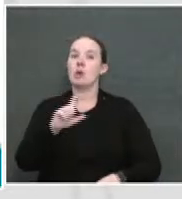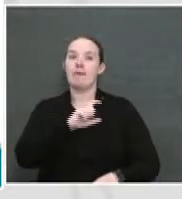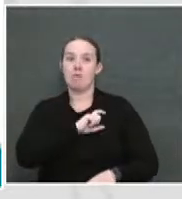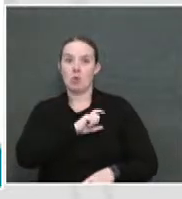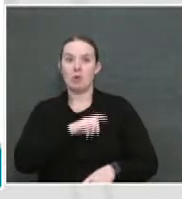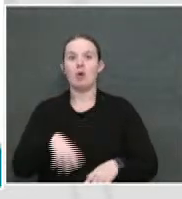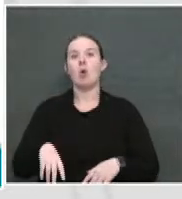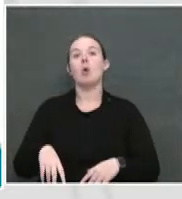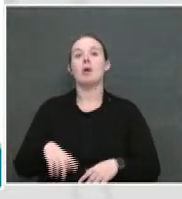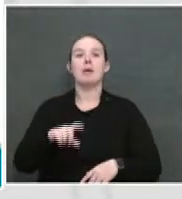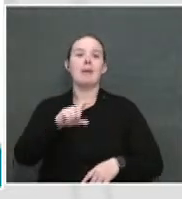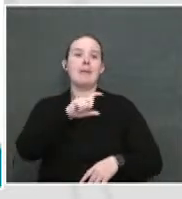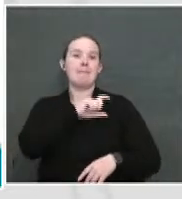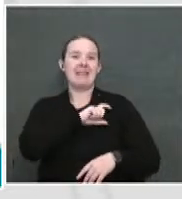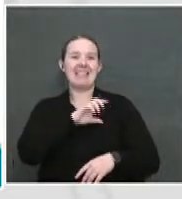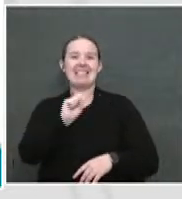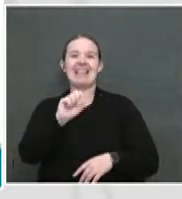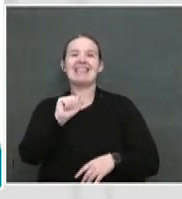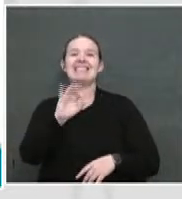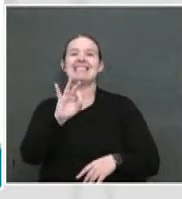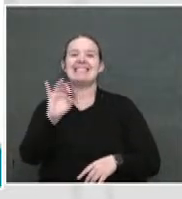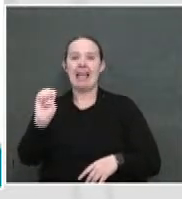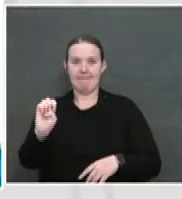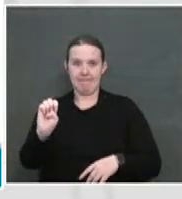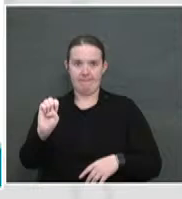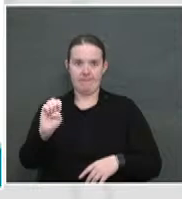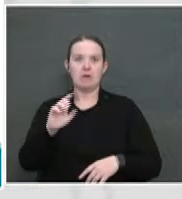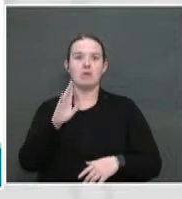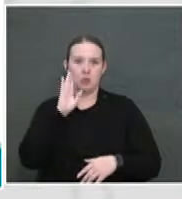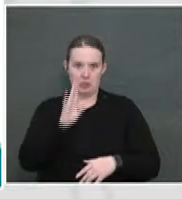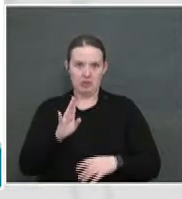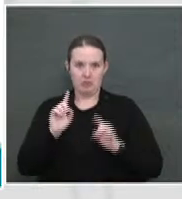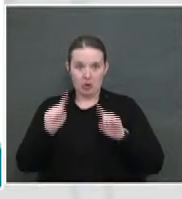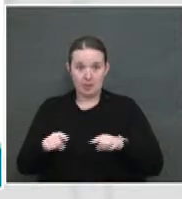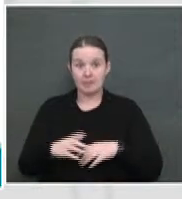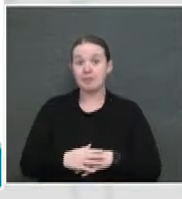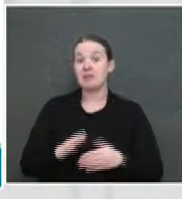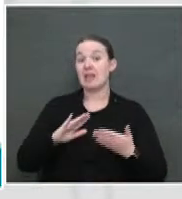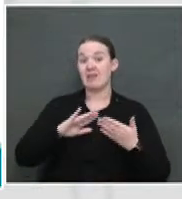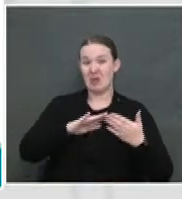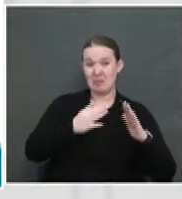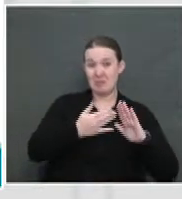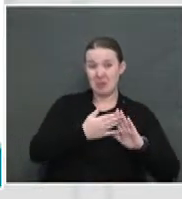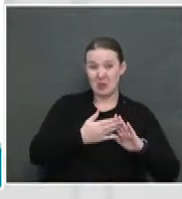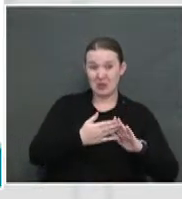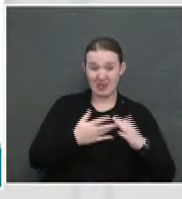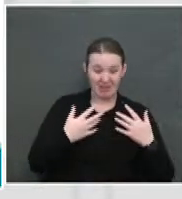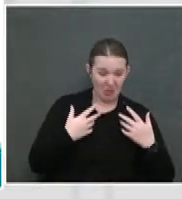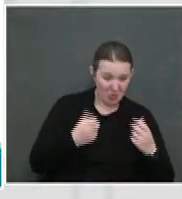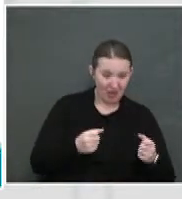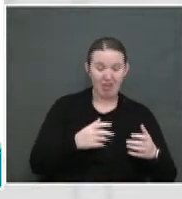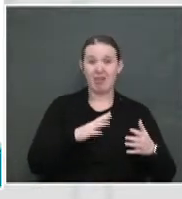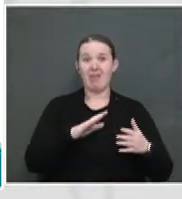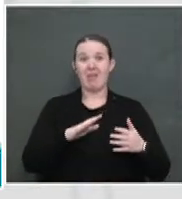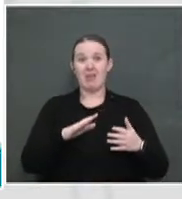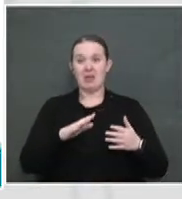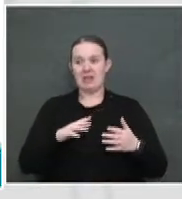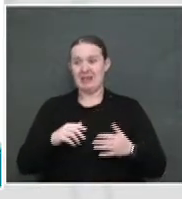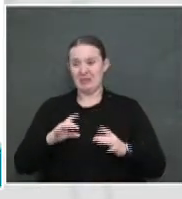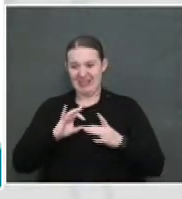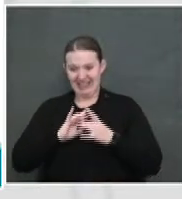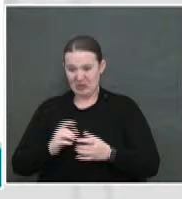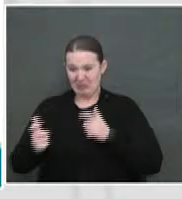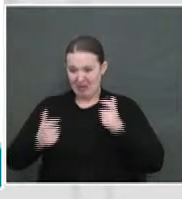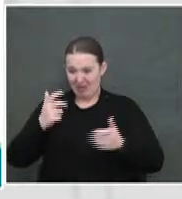or SAPD SAFE. If quality of life or community welfare issues are verified by the truck parking, then